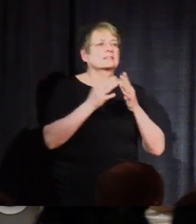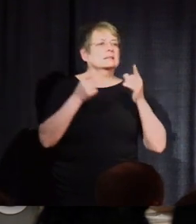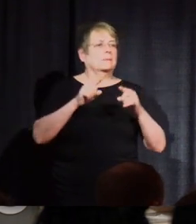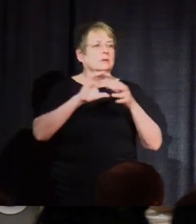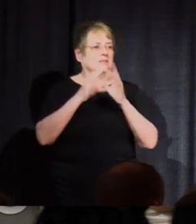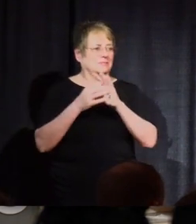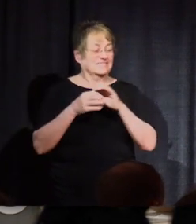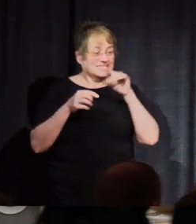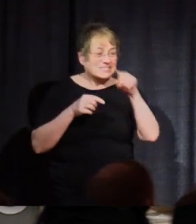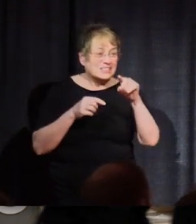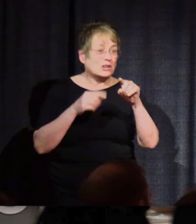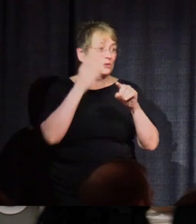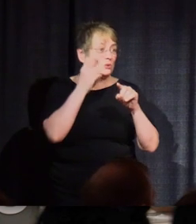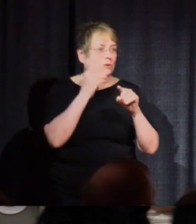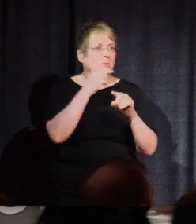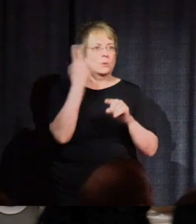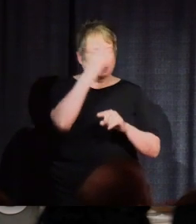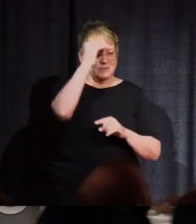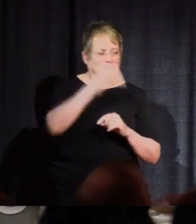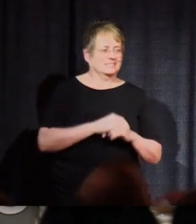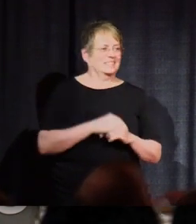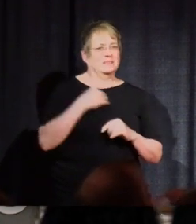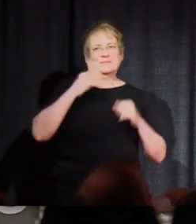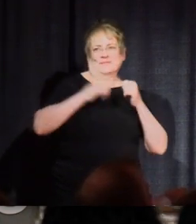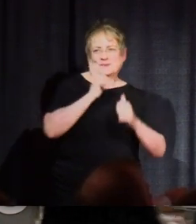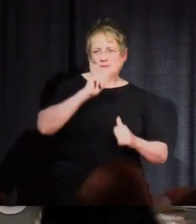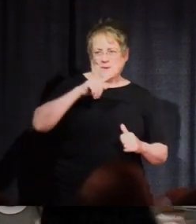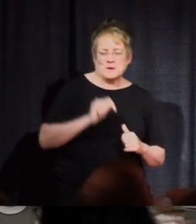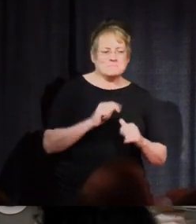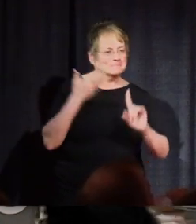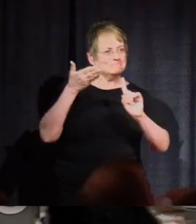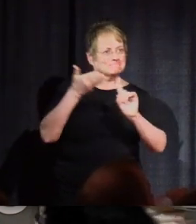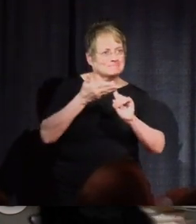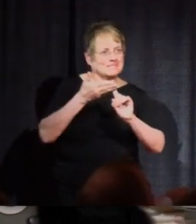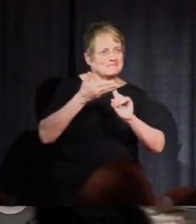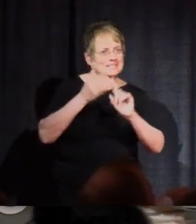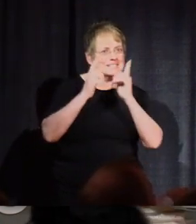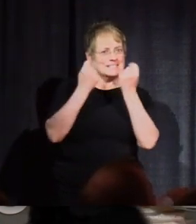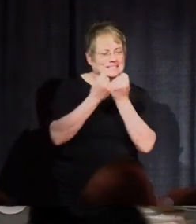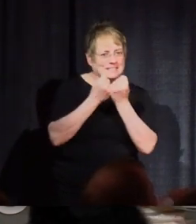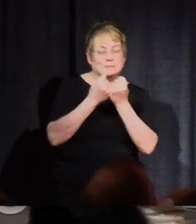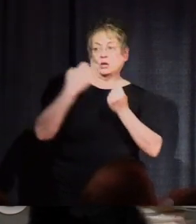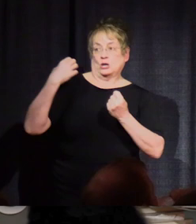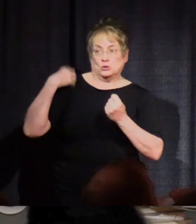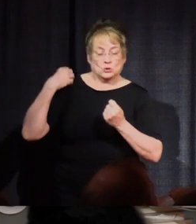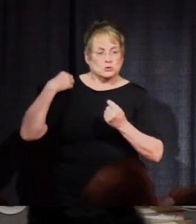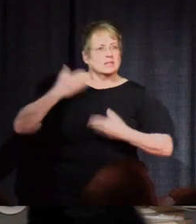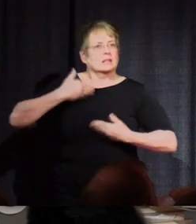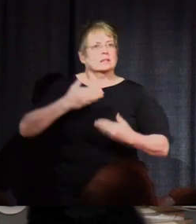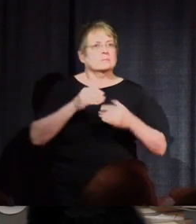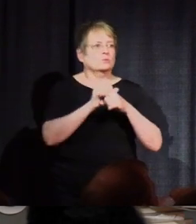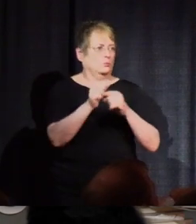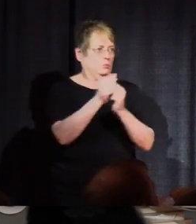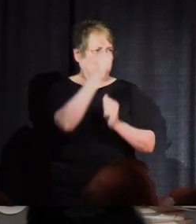was all male wrestlers i rented my first apartment and i convinced the residential team coach to allow me to train with